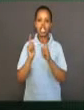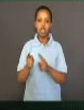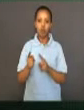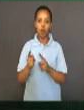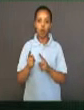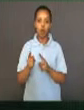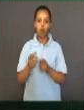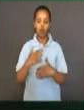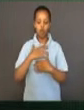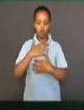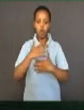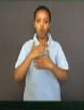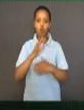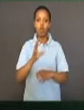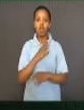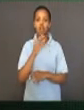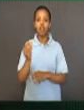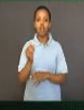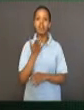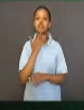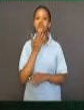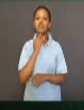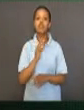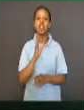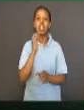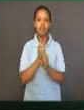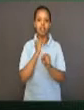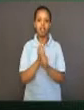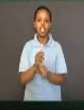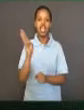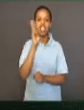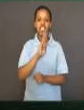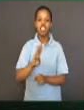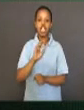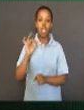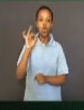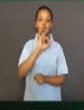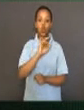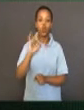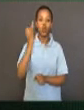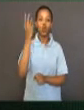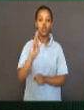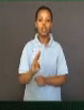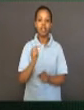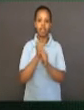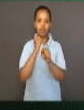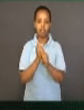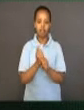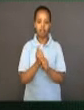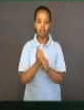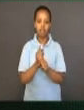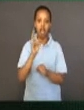respiration and to form starch and cellulose, and hydrogen